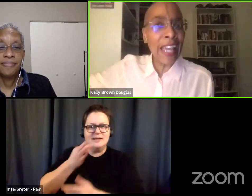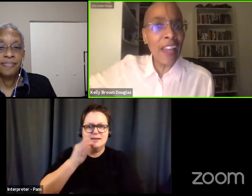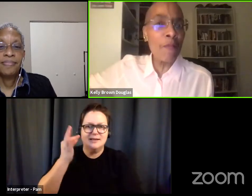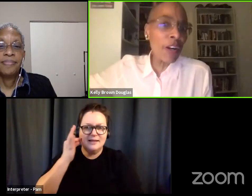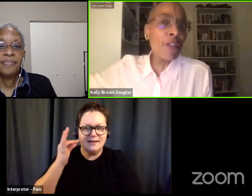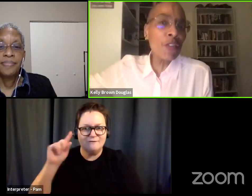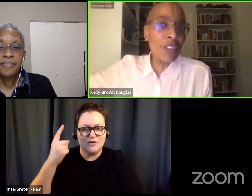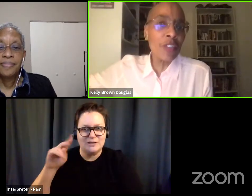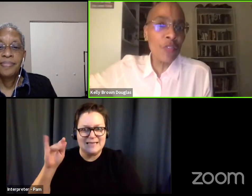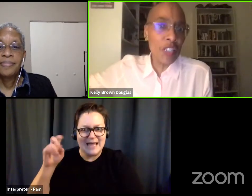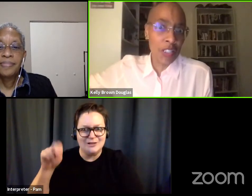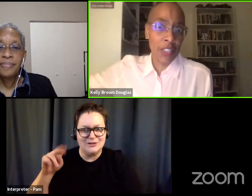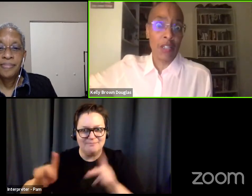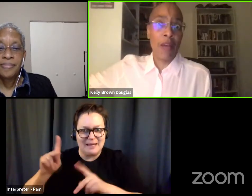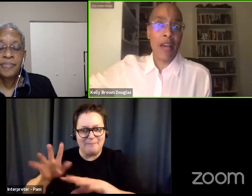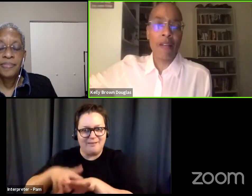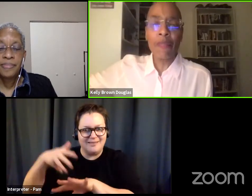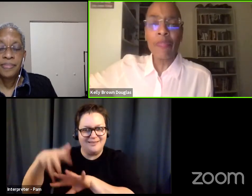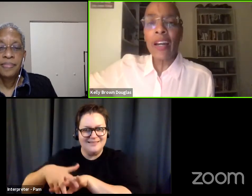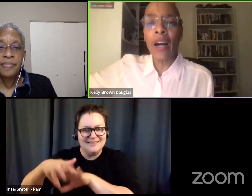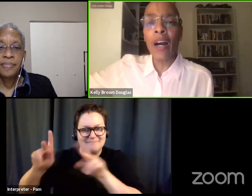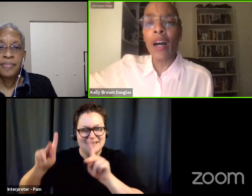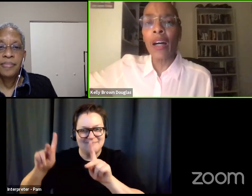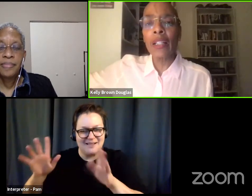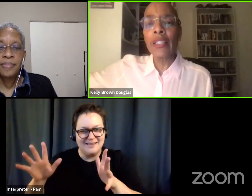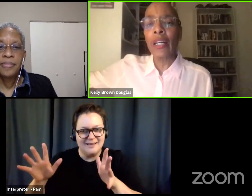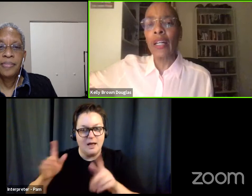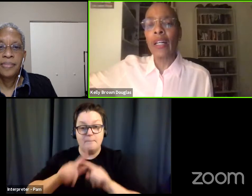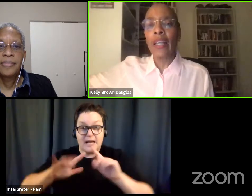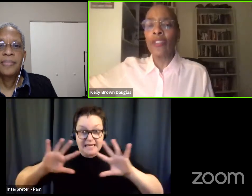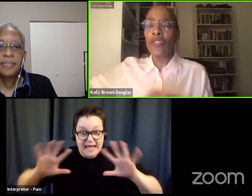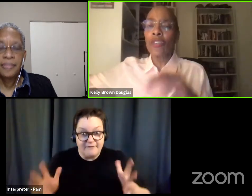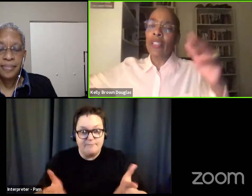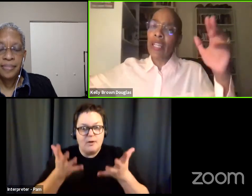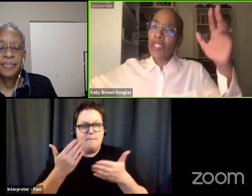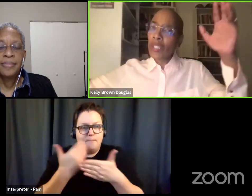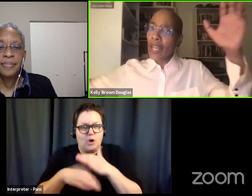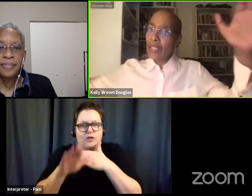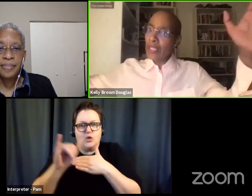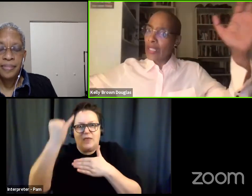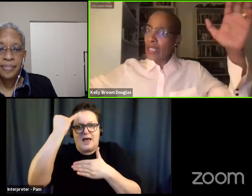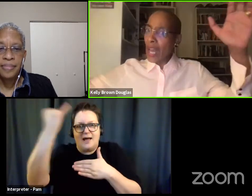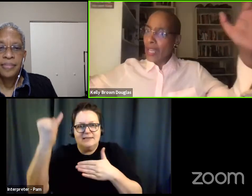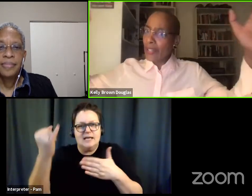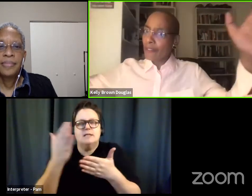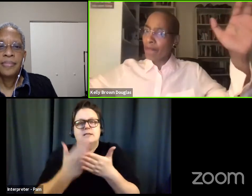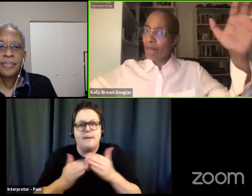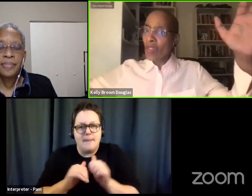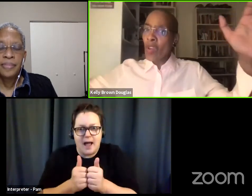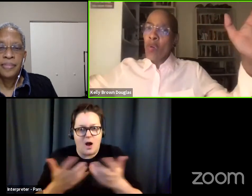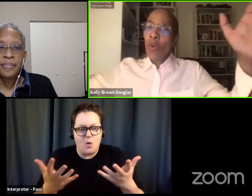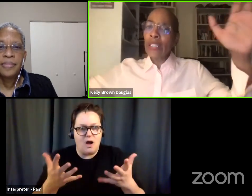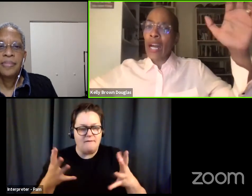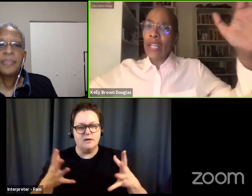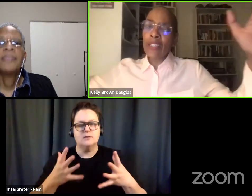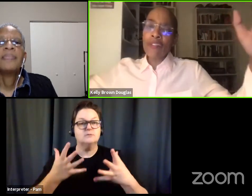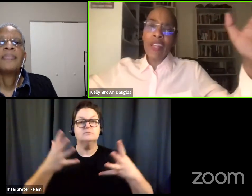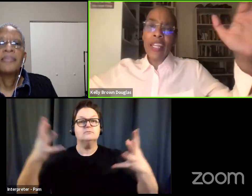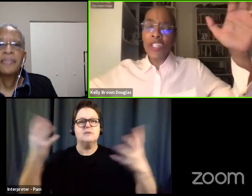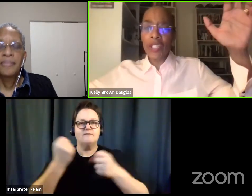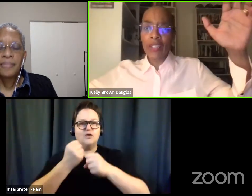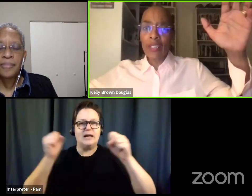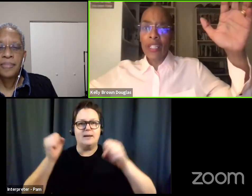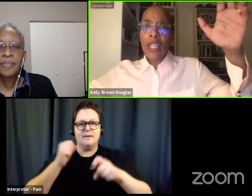But it gave birth to this vision somehow. And so the nation hasn't decided what kind